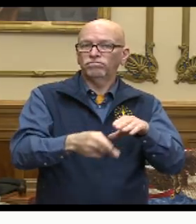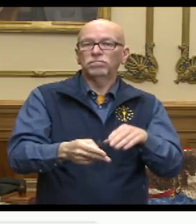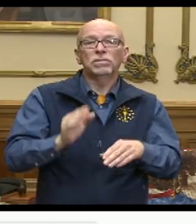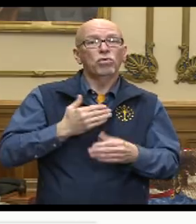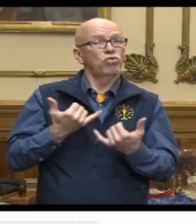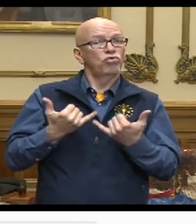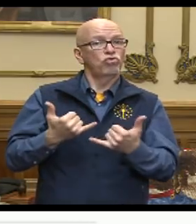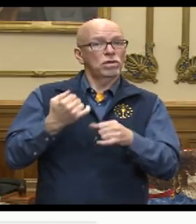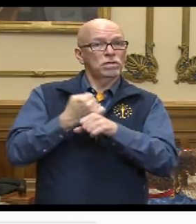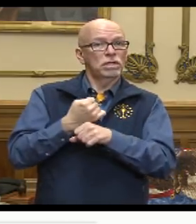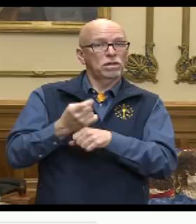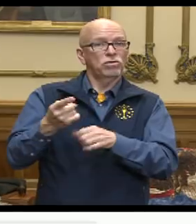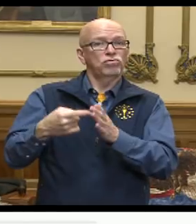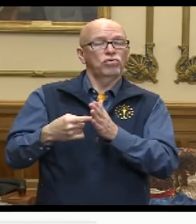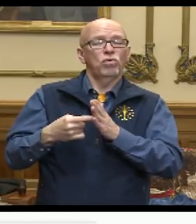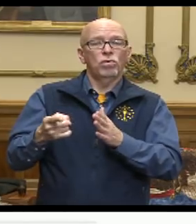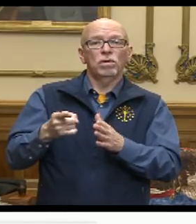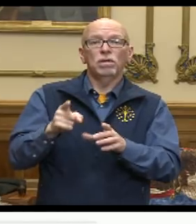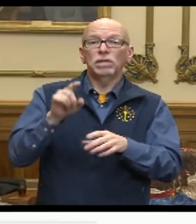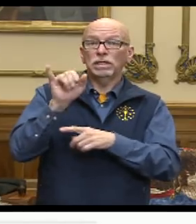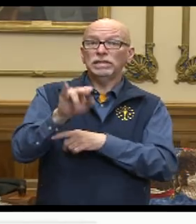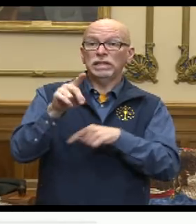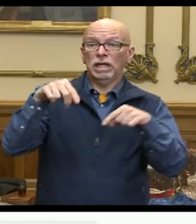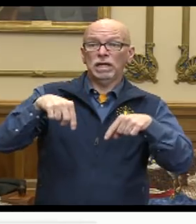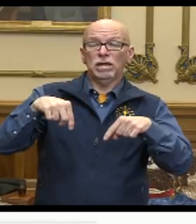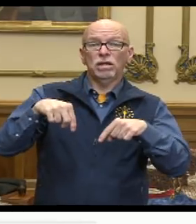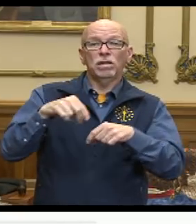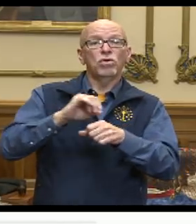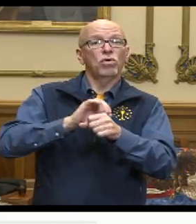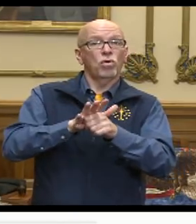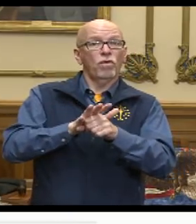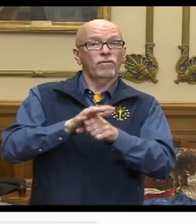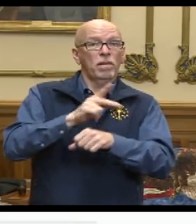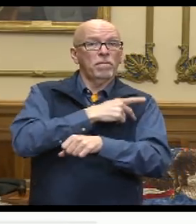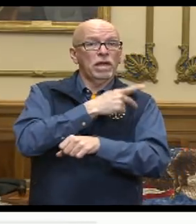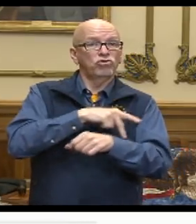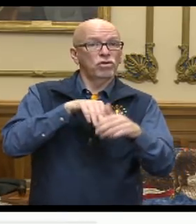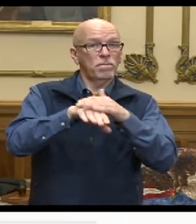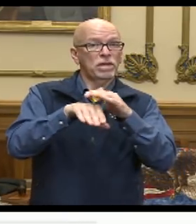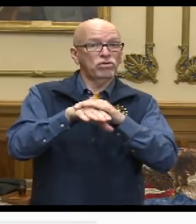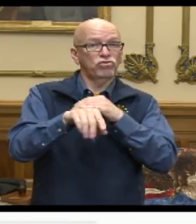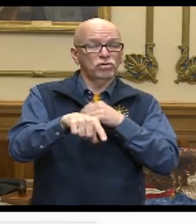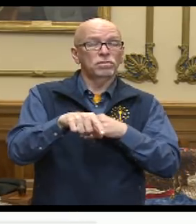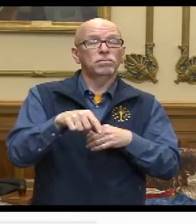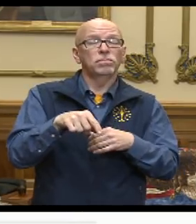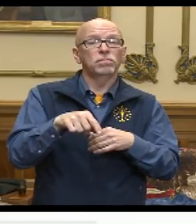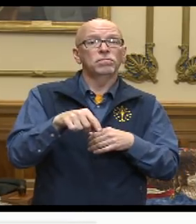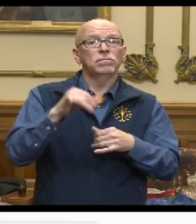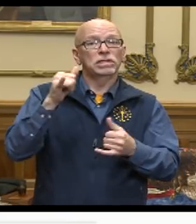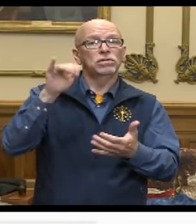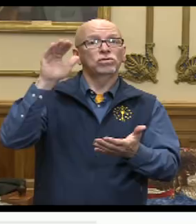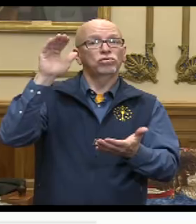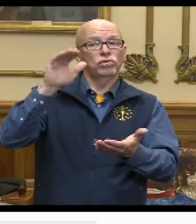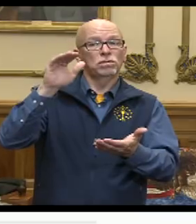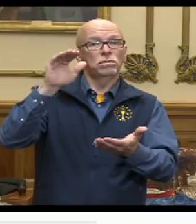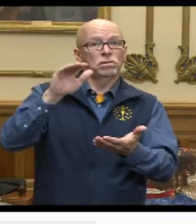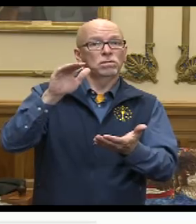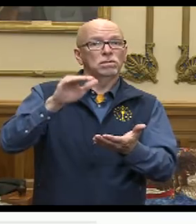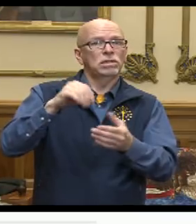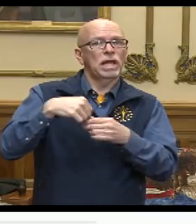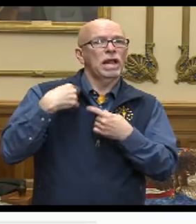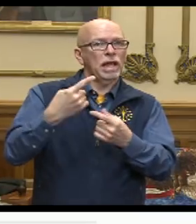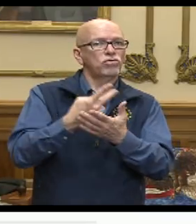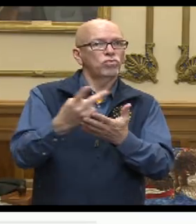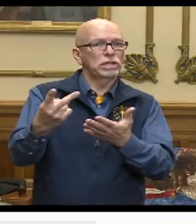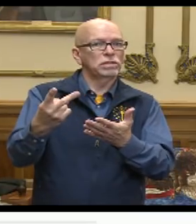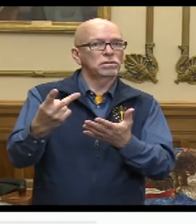data shows us that as a state, COVID patient admissions have decreased the past 2